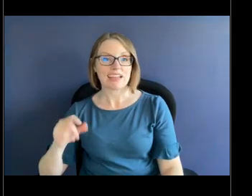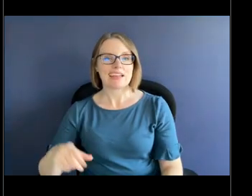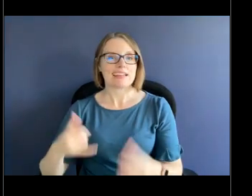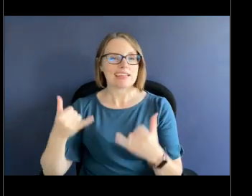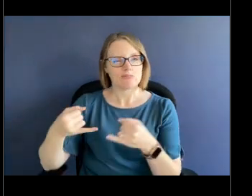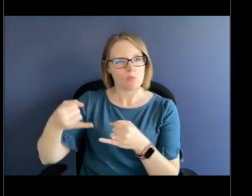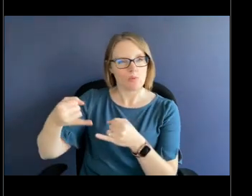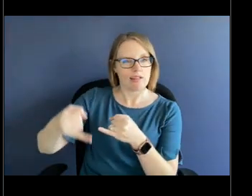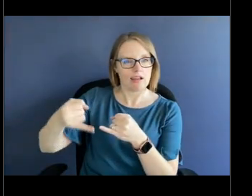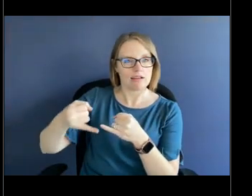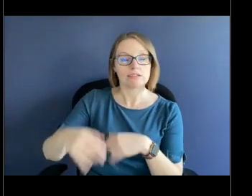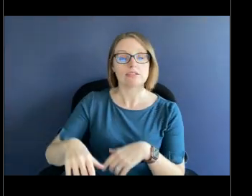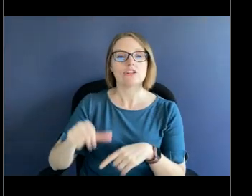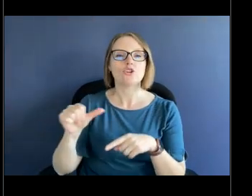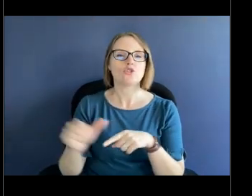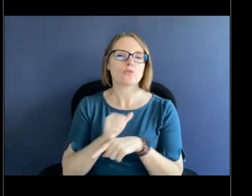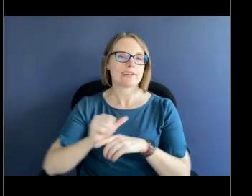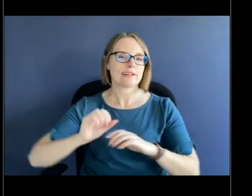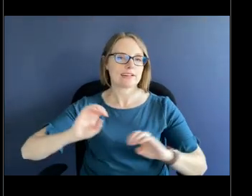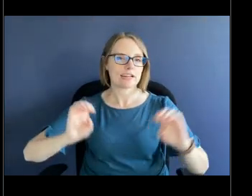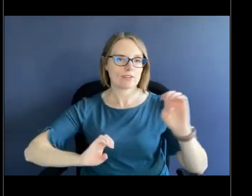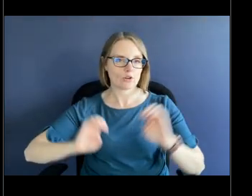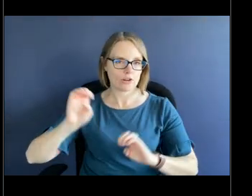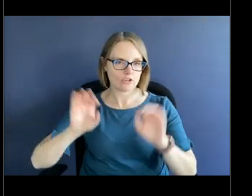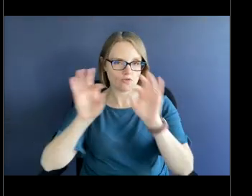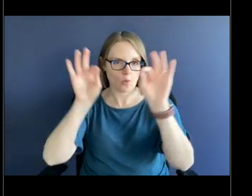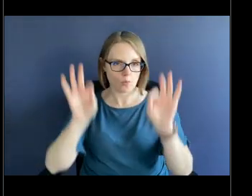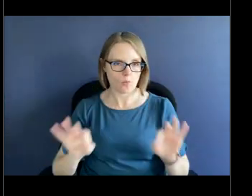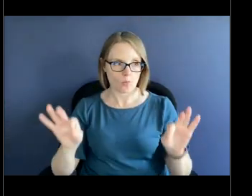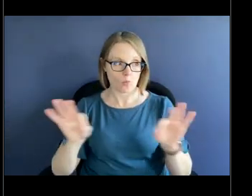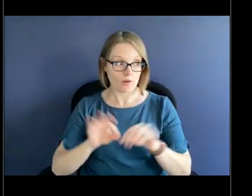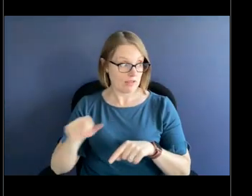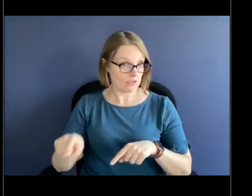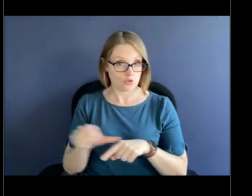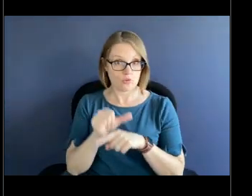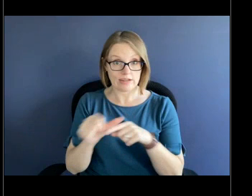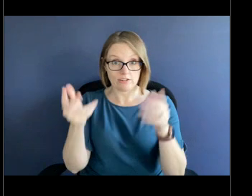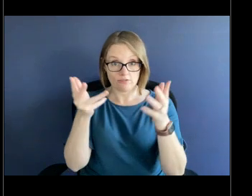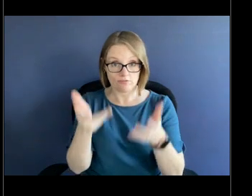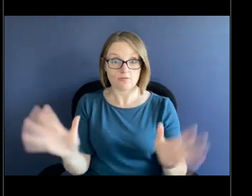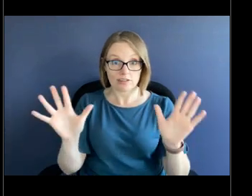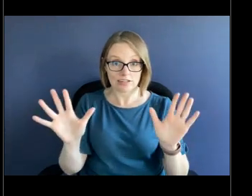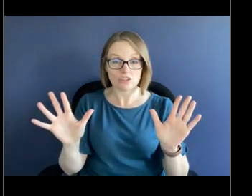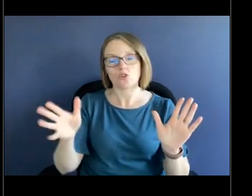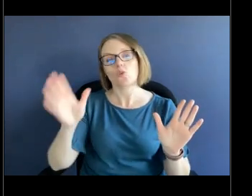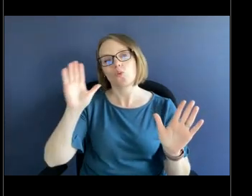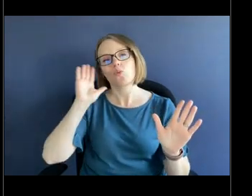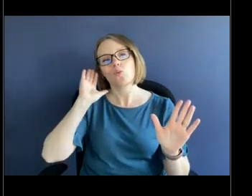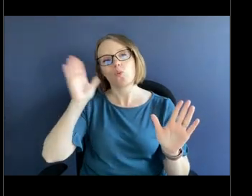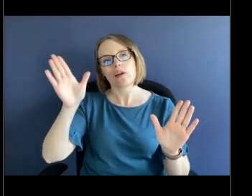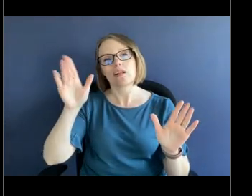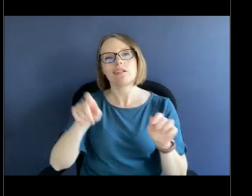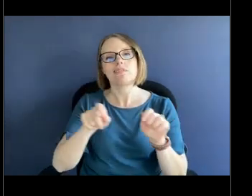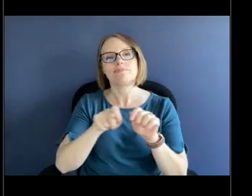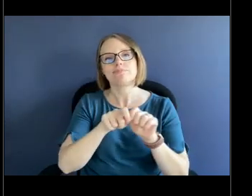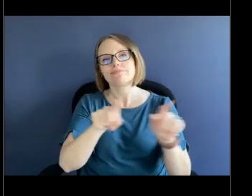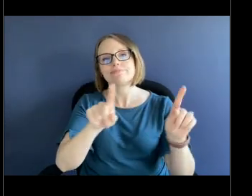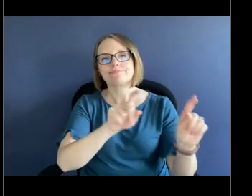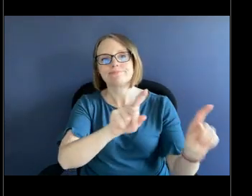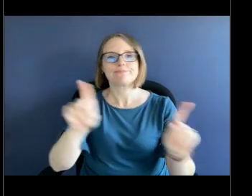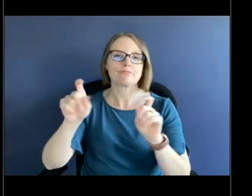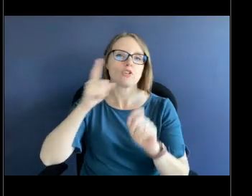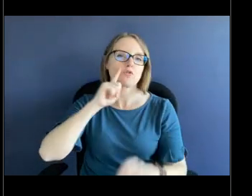housekeeping, training evaluation. At the end of this training, there is a training event survey for